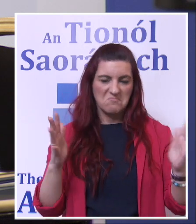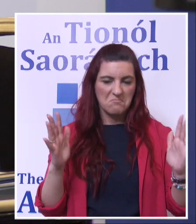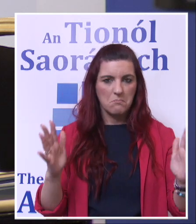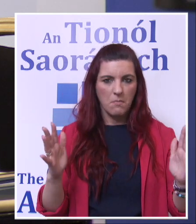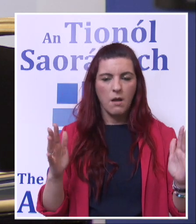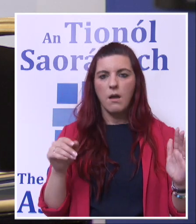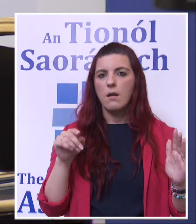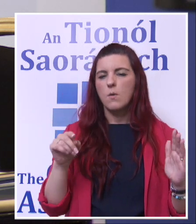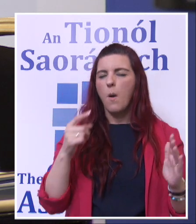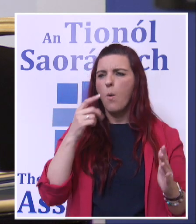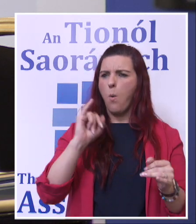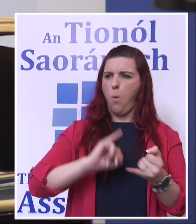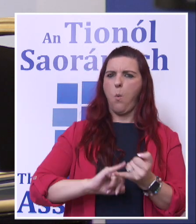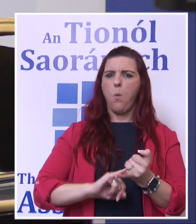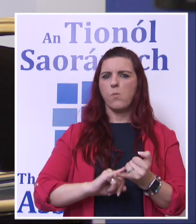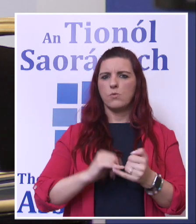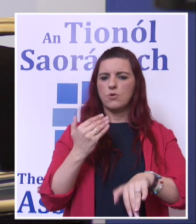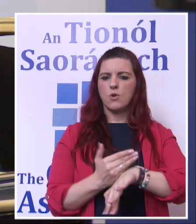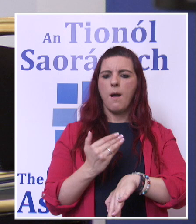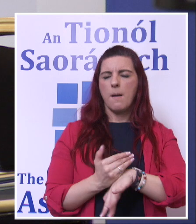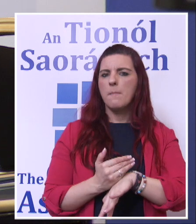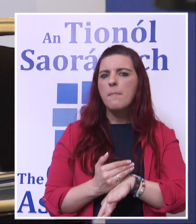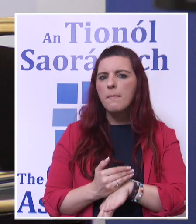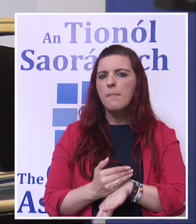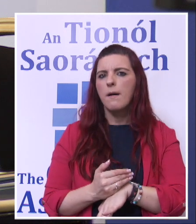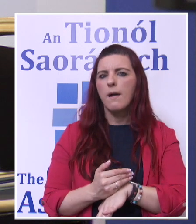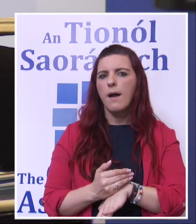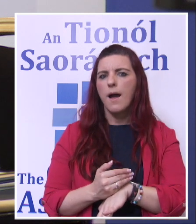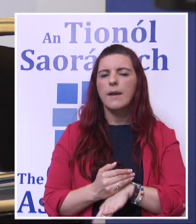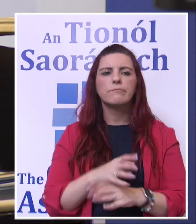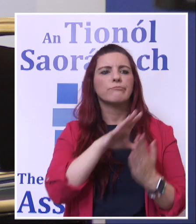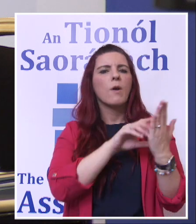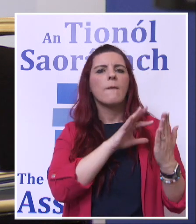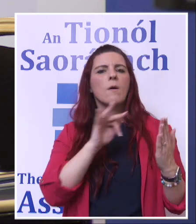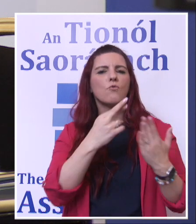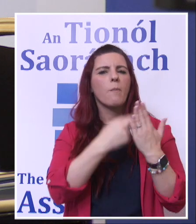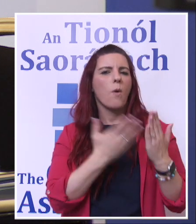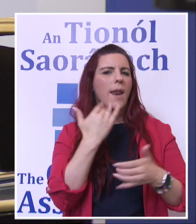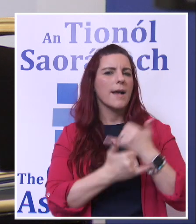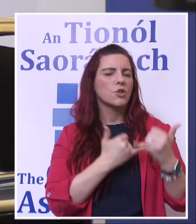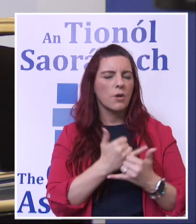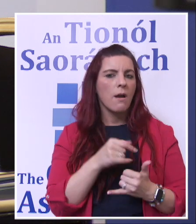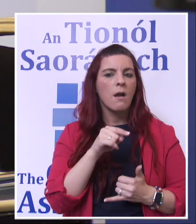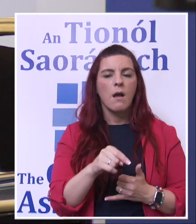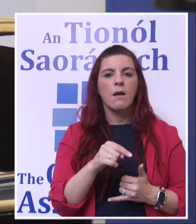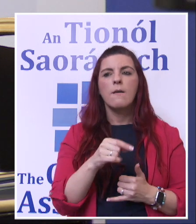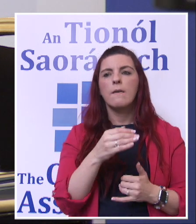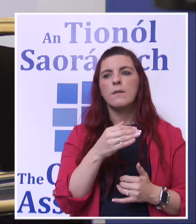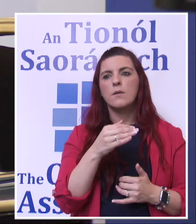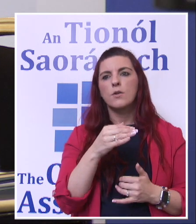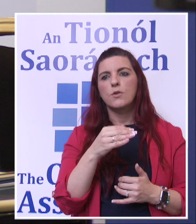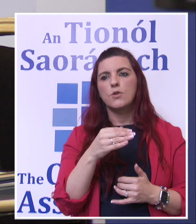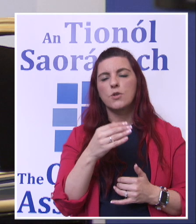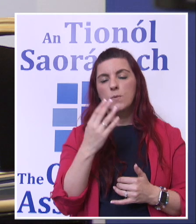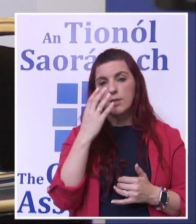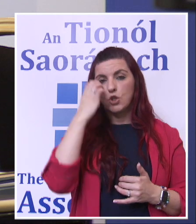of a profile and drawing on a book that came out last year by Richard Boyle and Fergal O'Leary, from the chief executives serving at